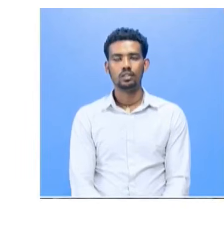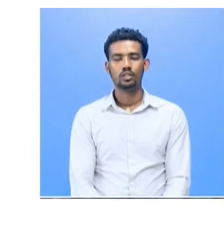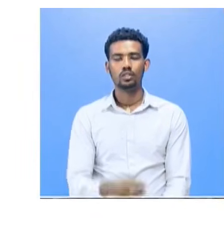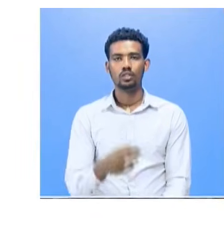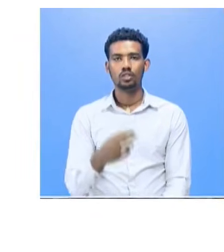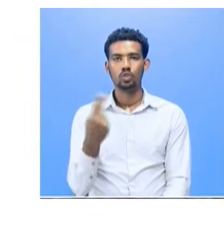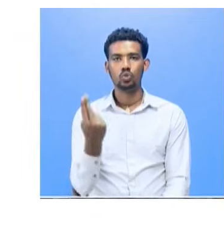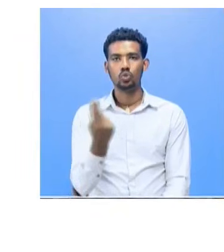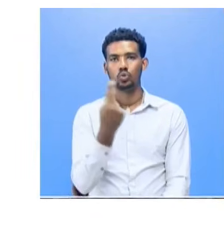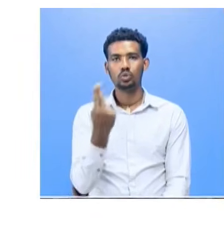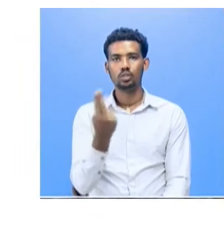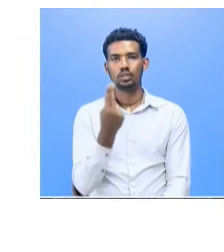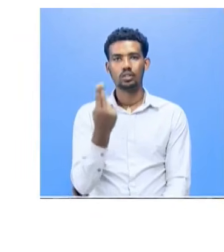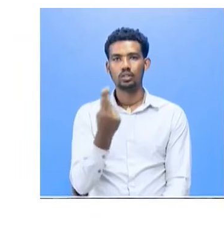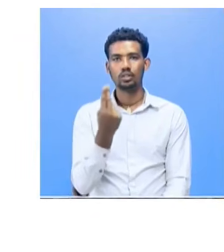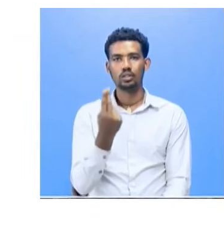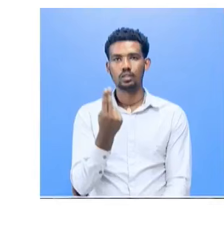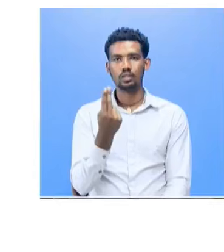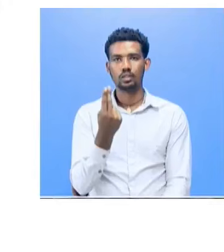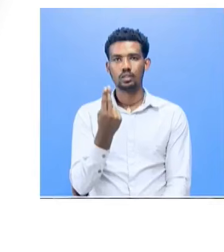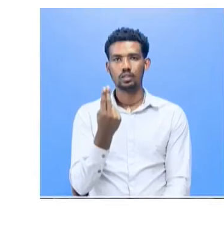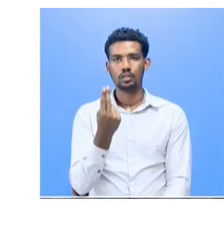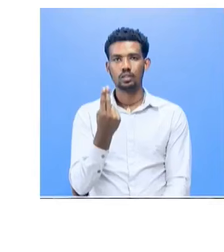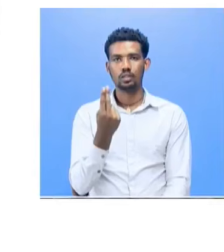by using